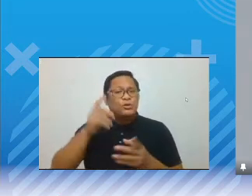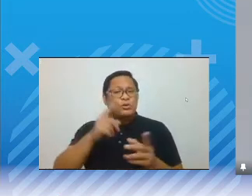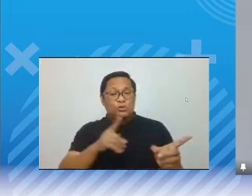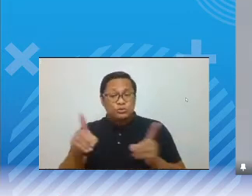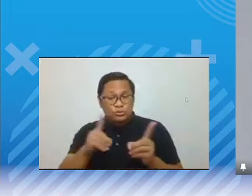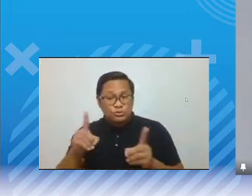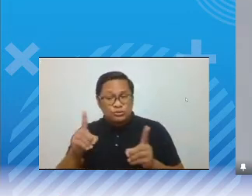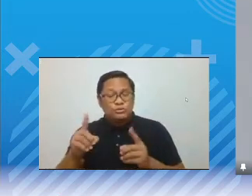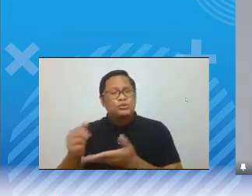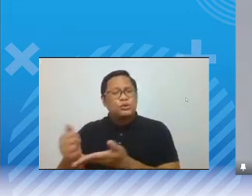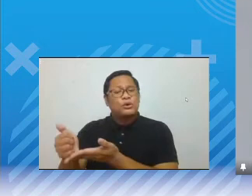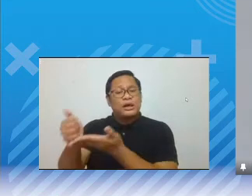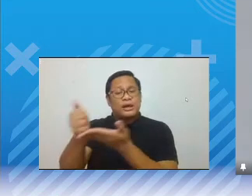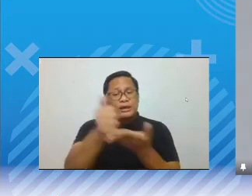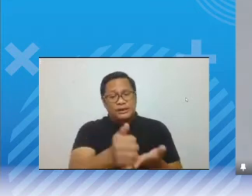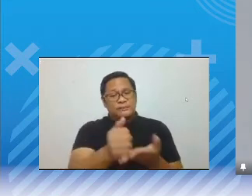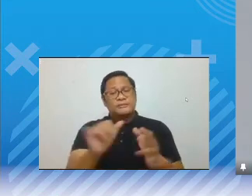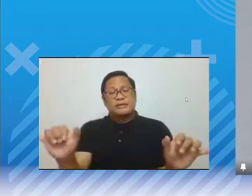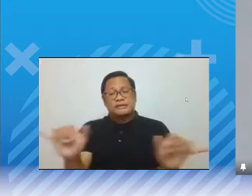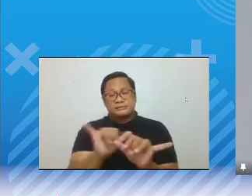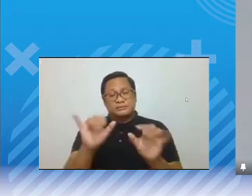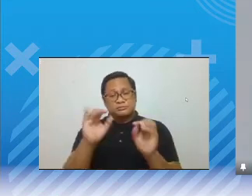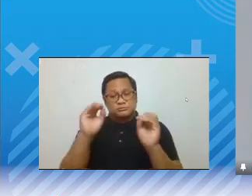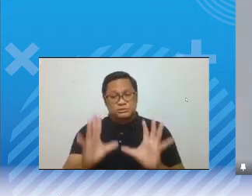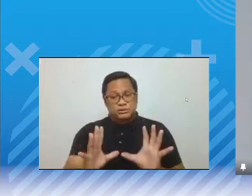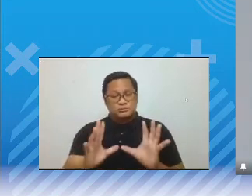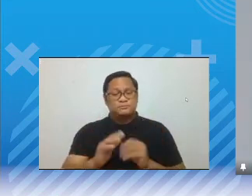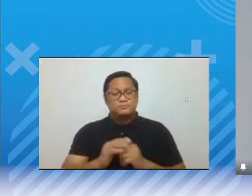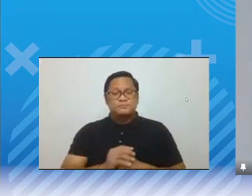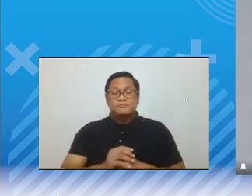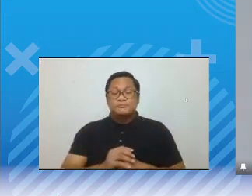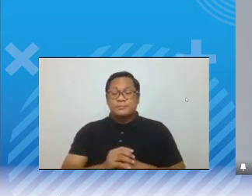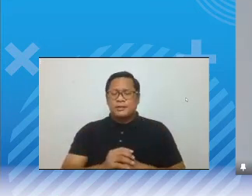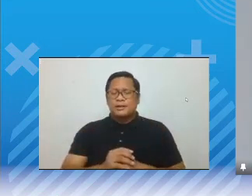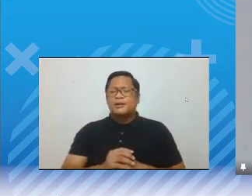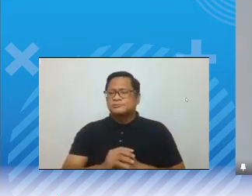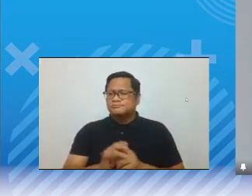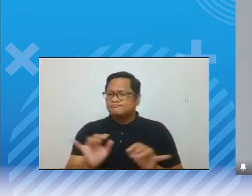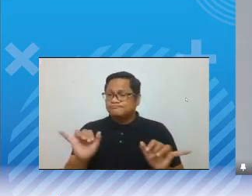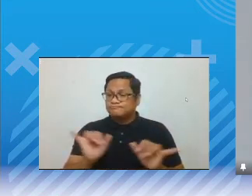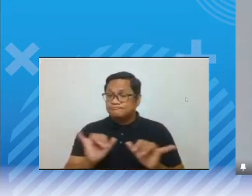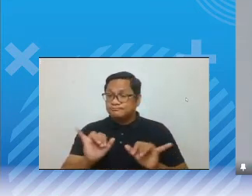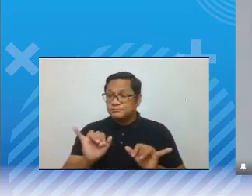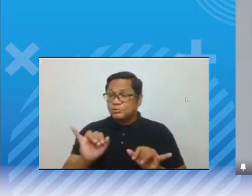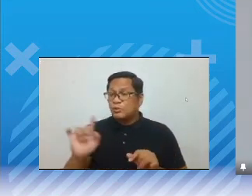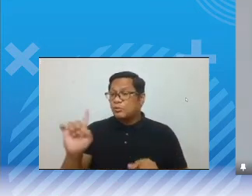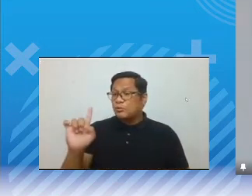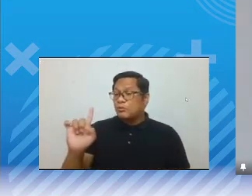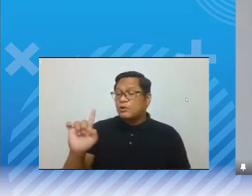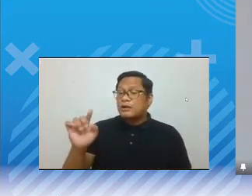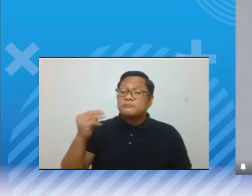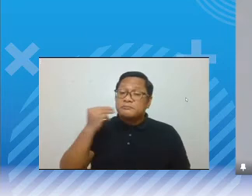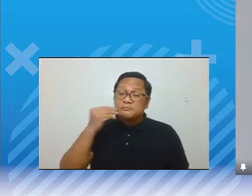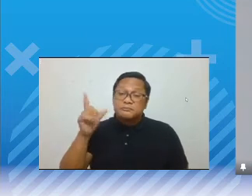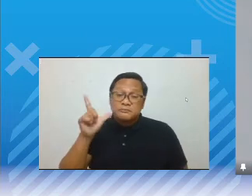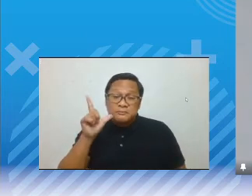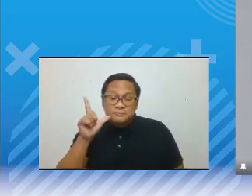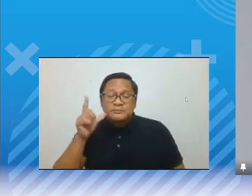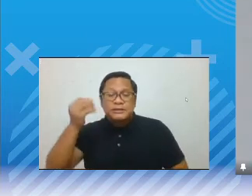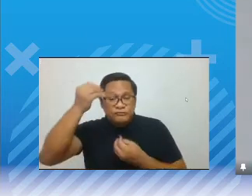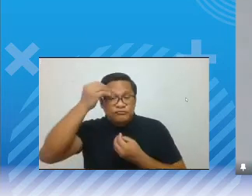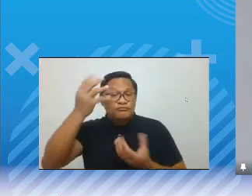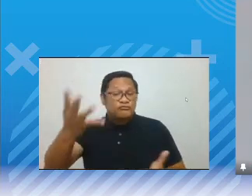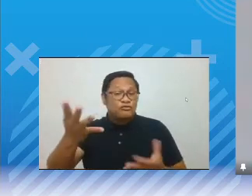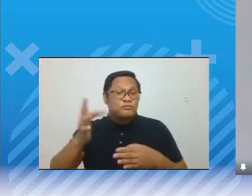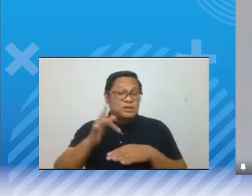be helpful to my fellow teachers. So just like what Ms. Maria Lourdes mentioned earlier, that